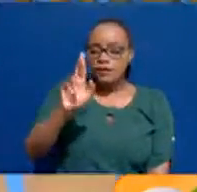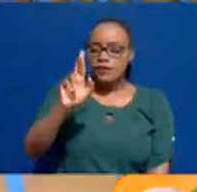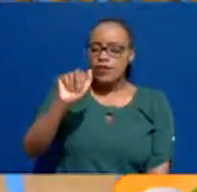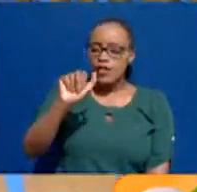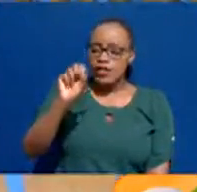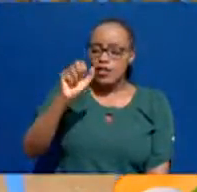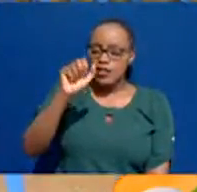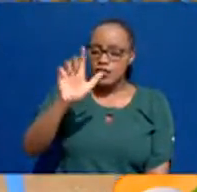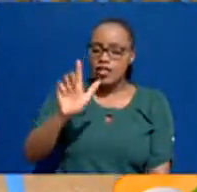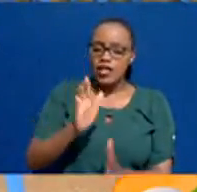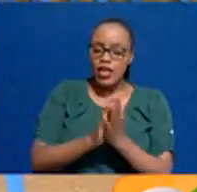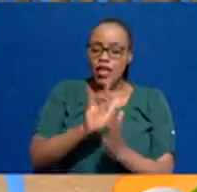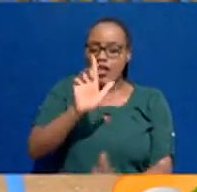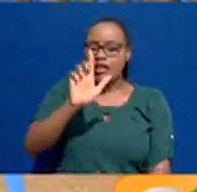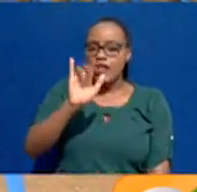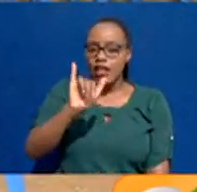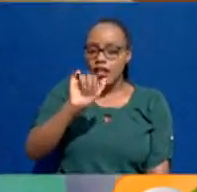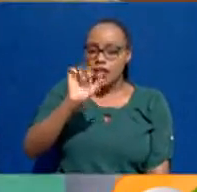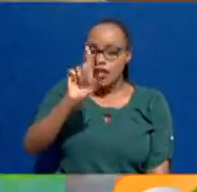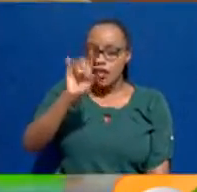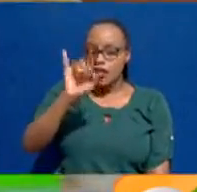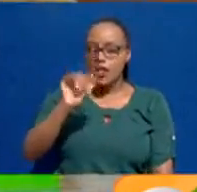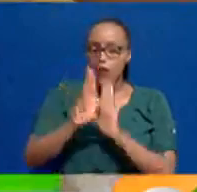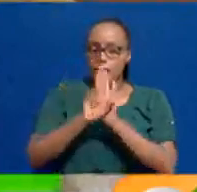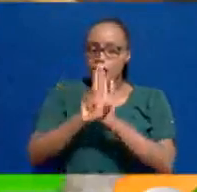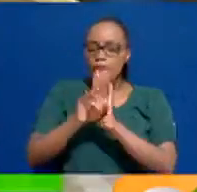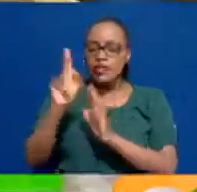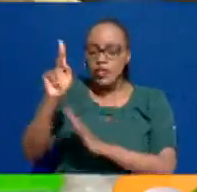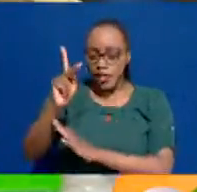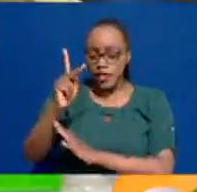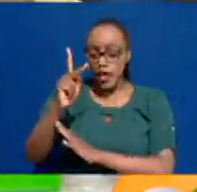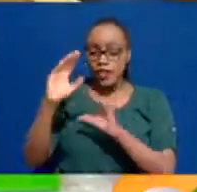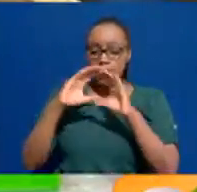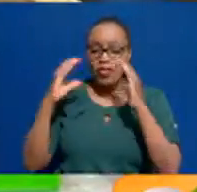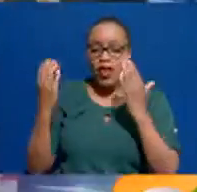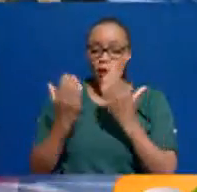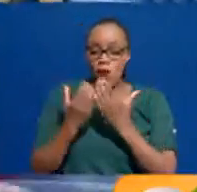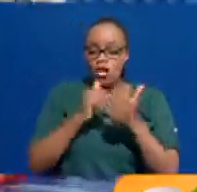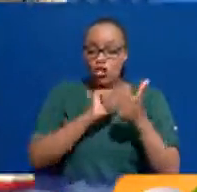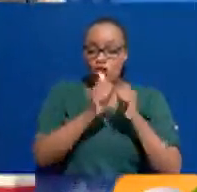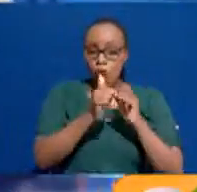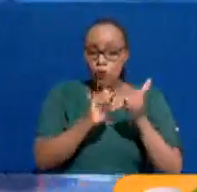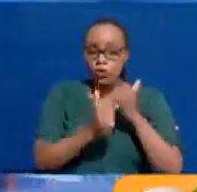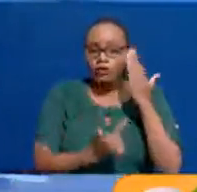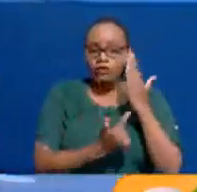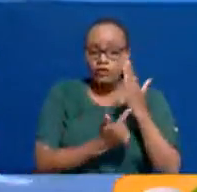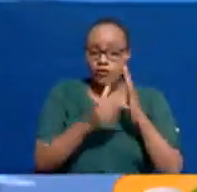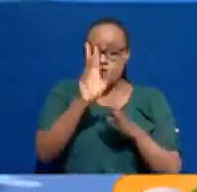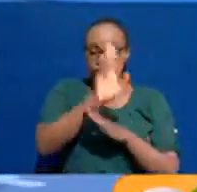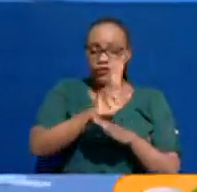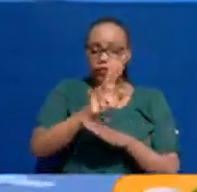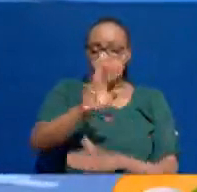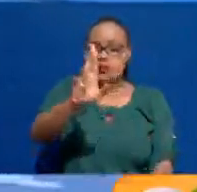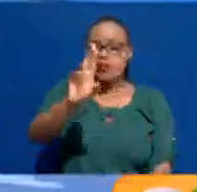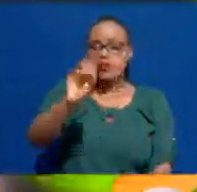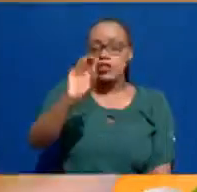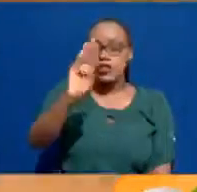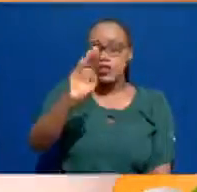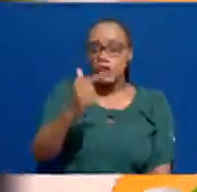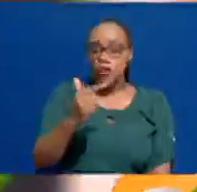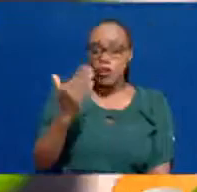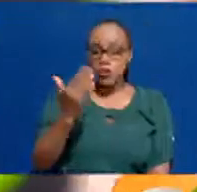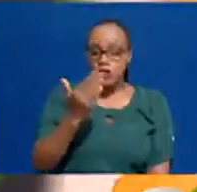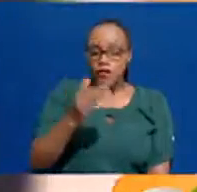Valuri na Lydia Toto watawakilisha Kenya kwenye mashindano ya dunia ya teknolojia ya utumizi wa roboti